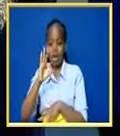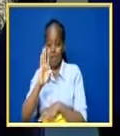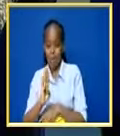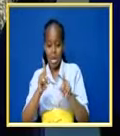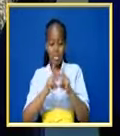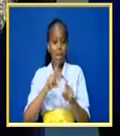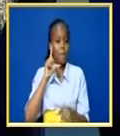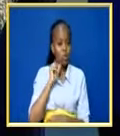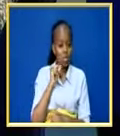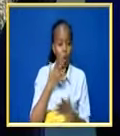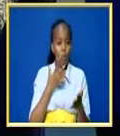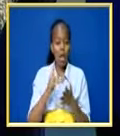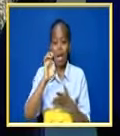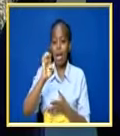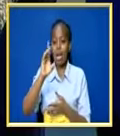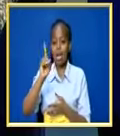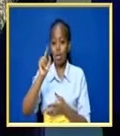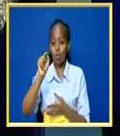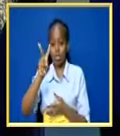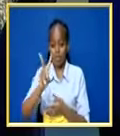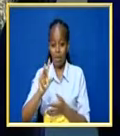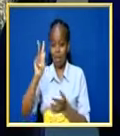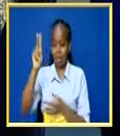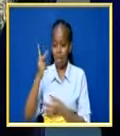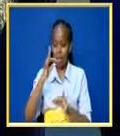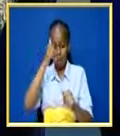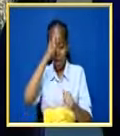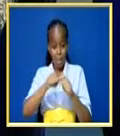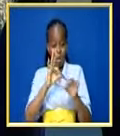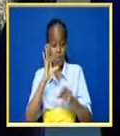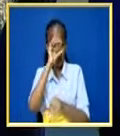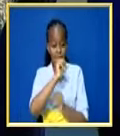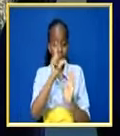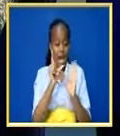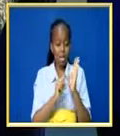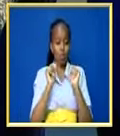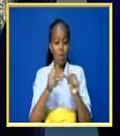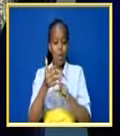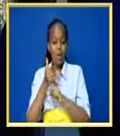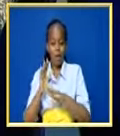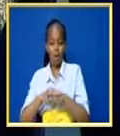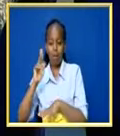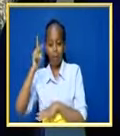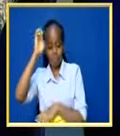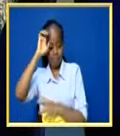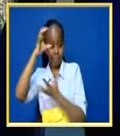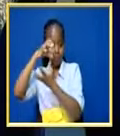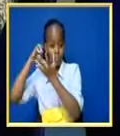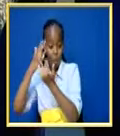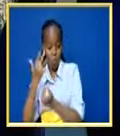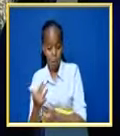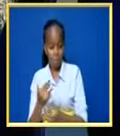channels. At EduTV Kenya. Remember, if you actually miss a lesson, you can watch it at the Kenya Education Cloud because, you